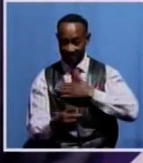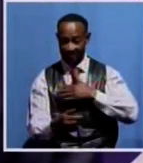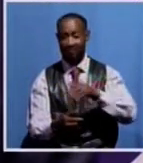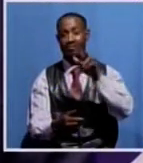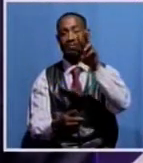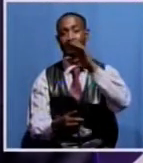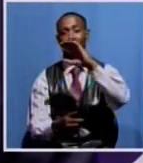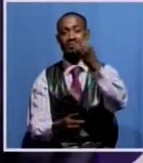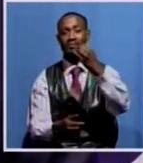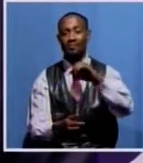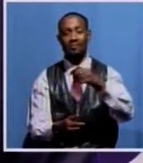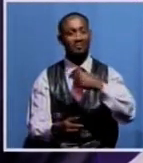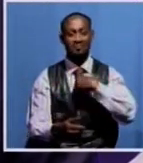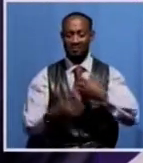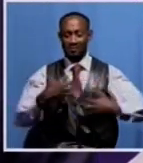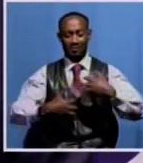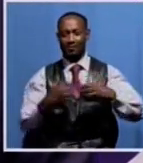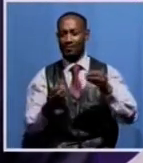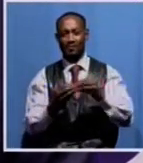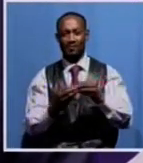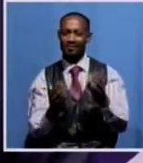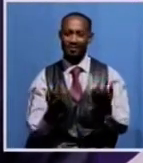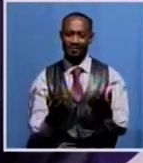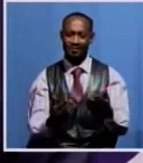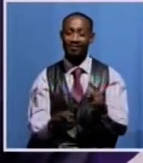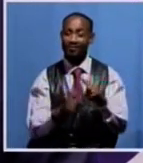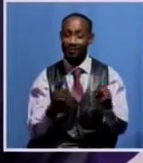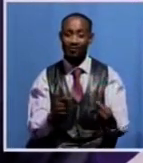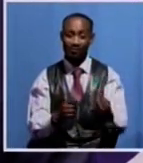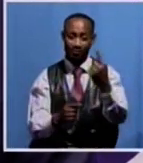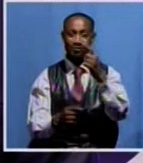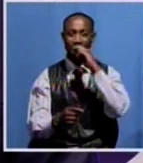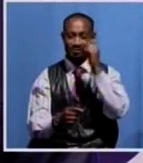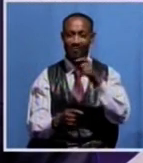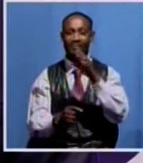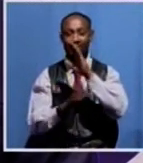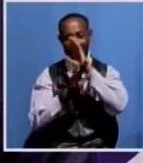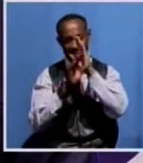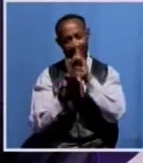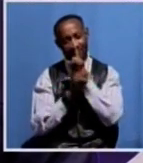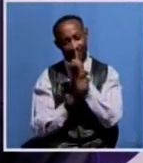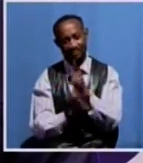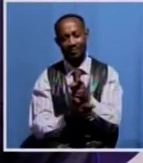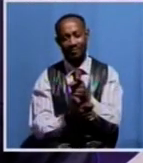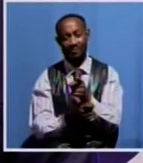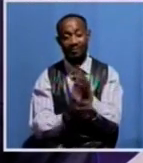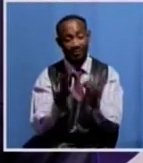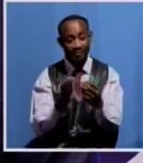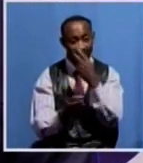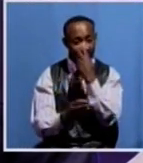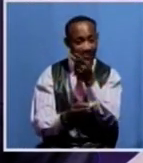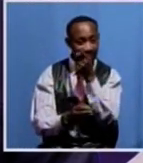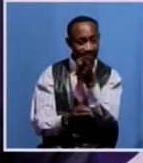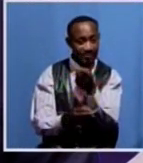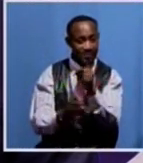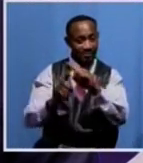being less than ambitious. I think one has to be realistic, because when you're looking at growth, you're looking at the